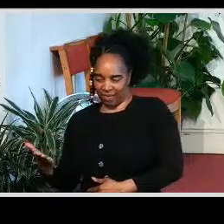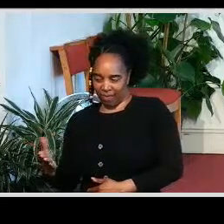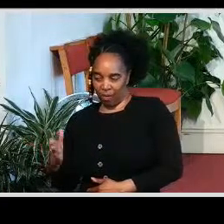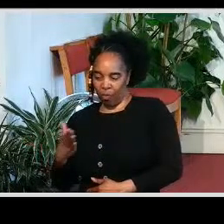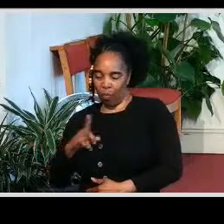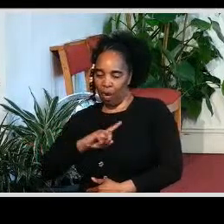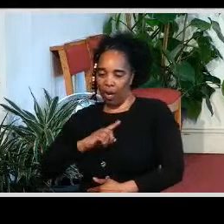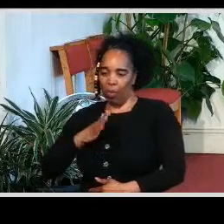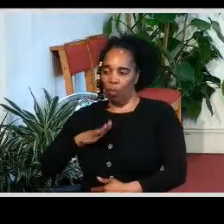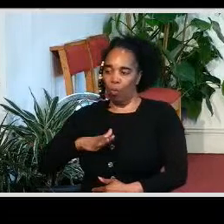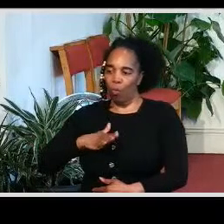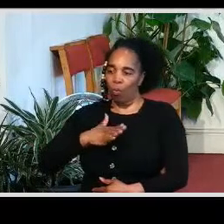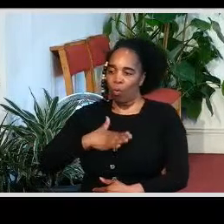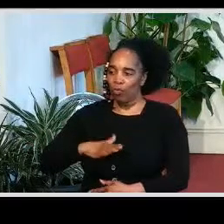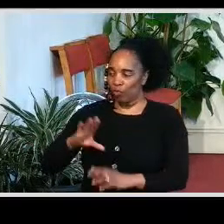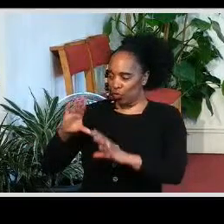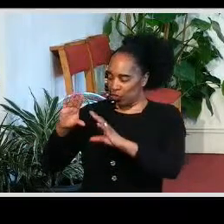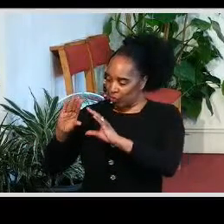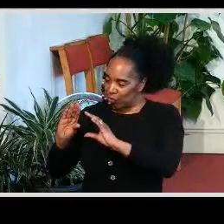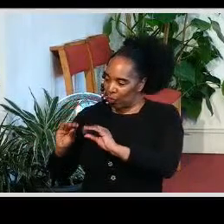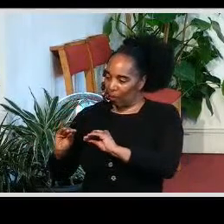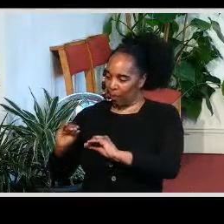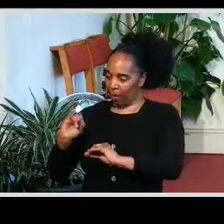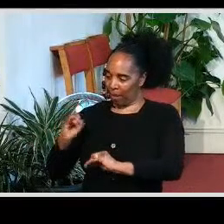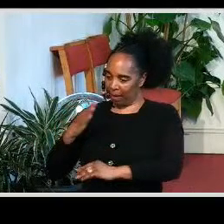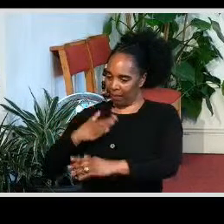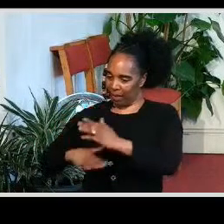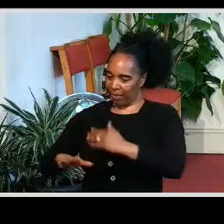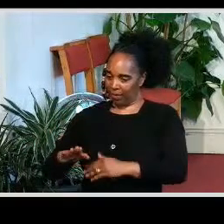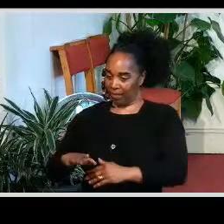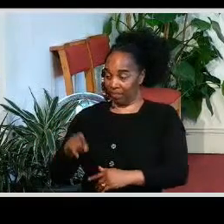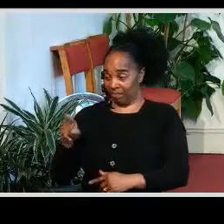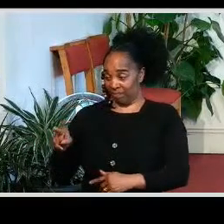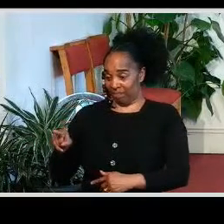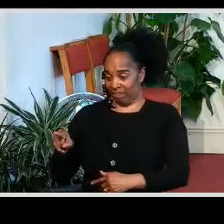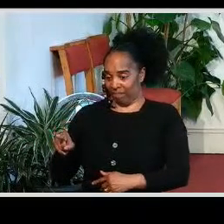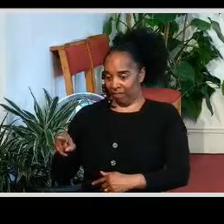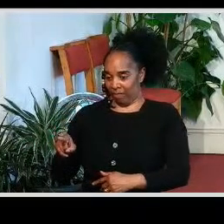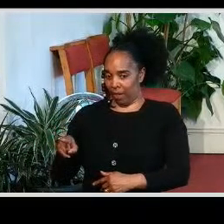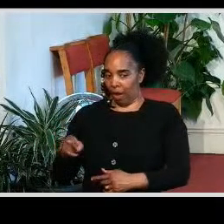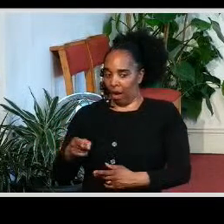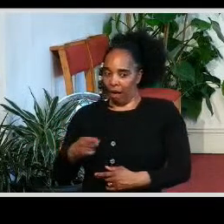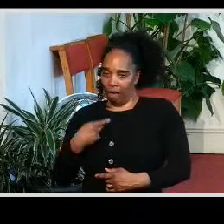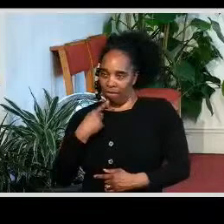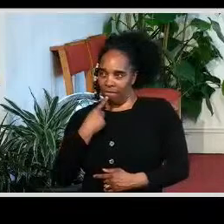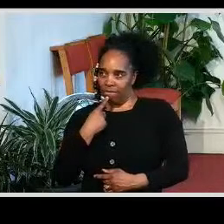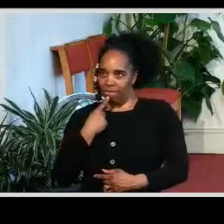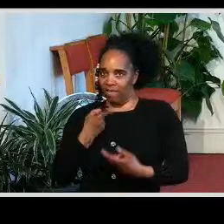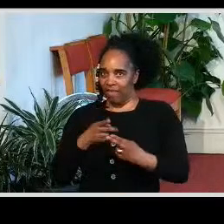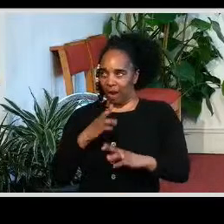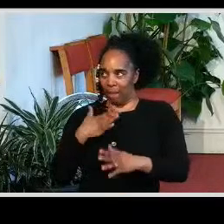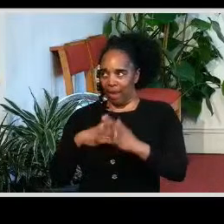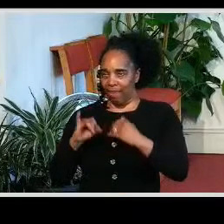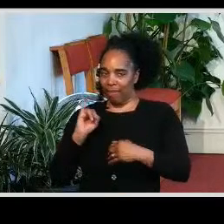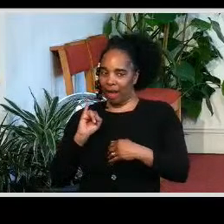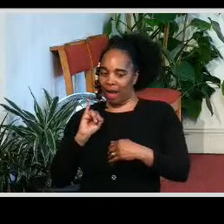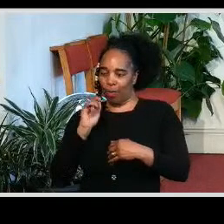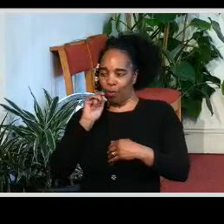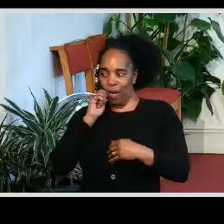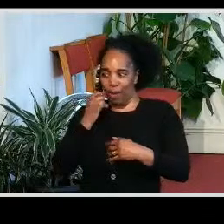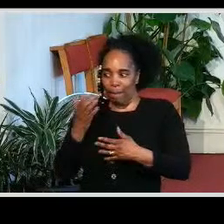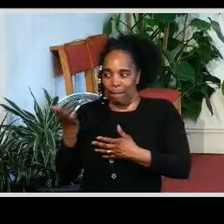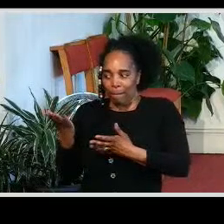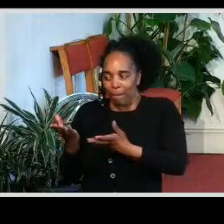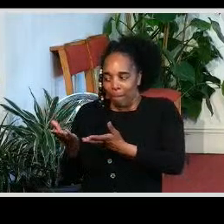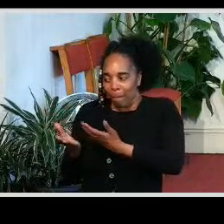stop the bad behavior. What do you think that does? If I behave bad, I'll get more of the good thing. So you don't do it